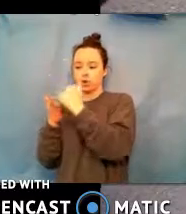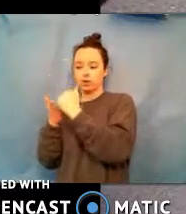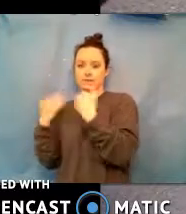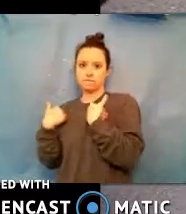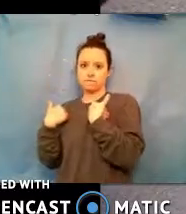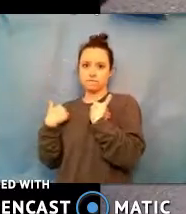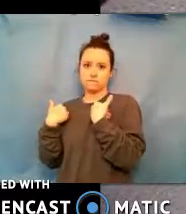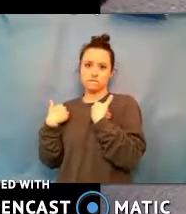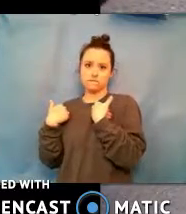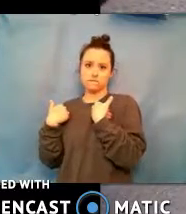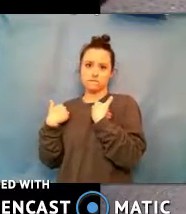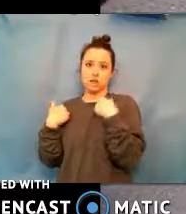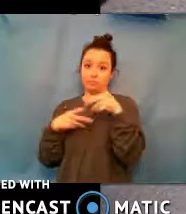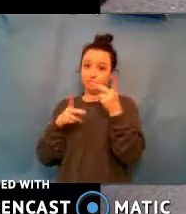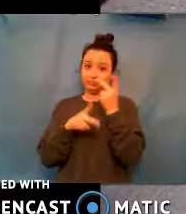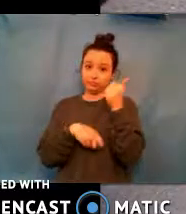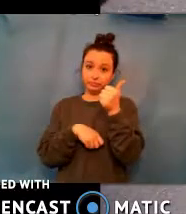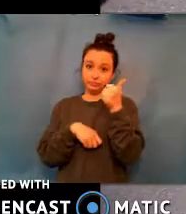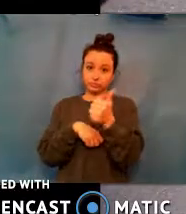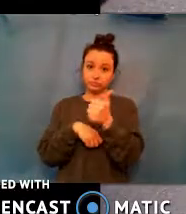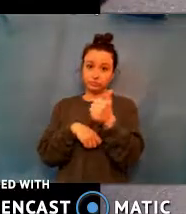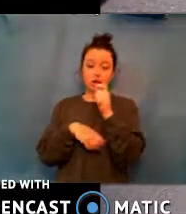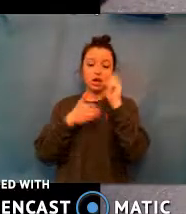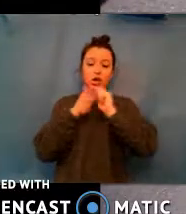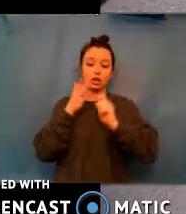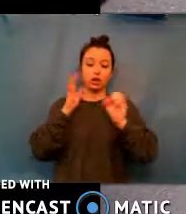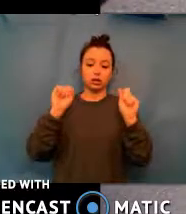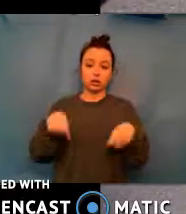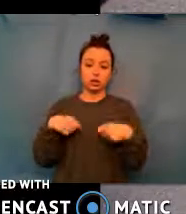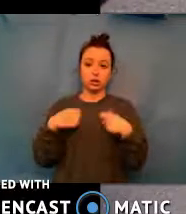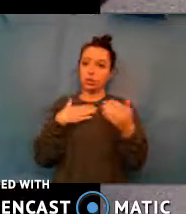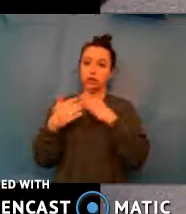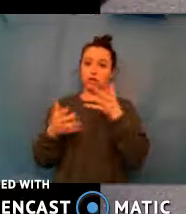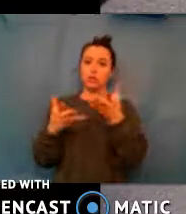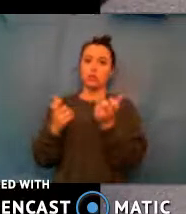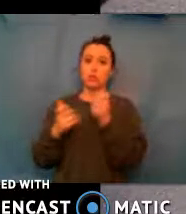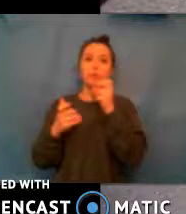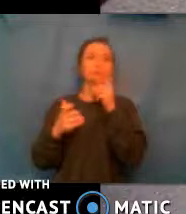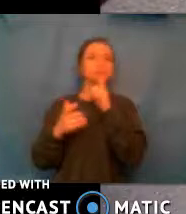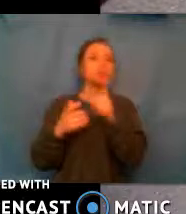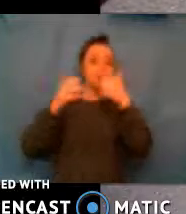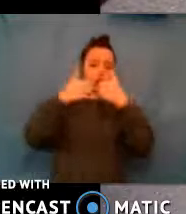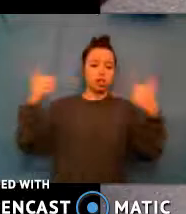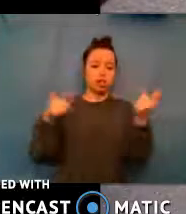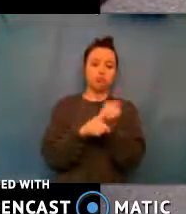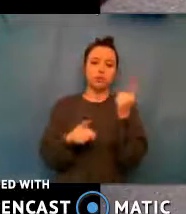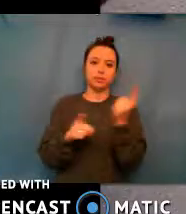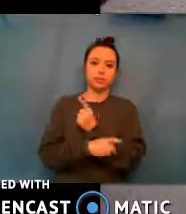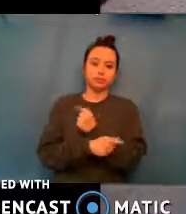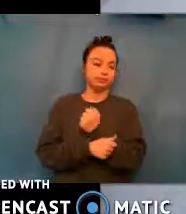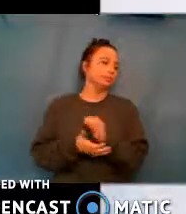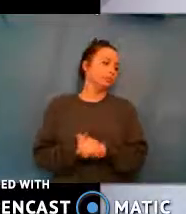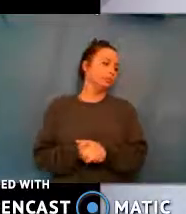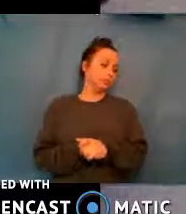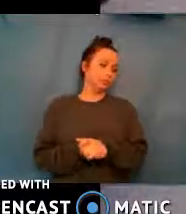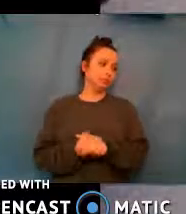the same. Okay? So once you do that, you can color them, whatever you want, but make sure you glue them in the right spot. Okay?